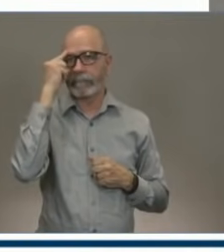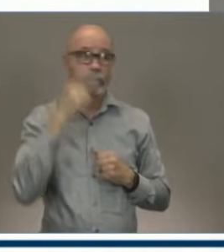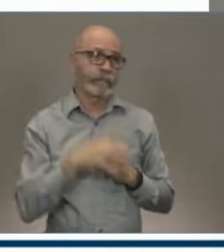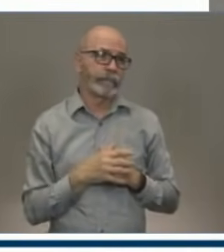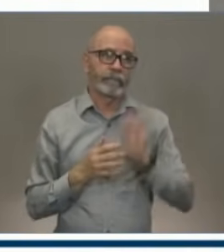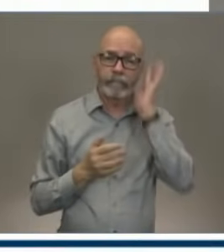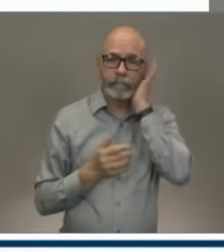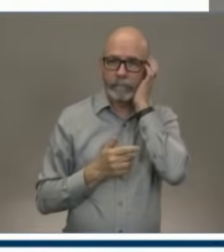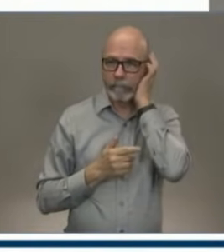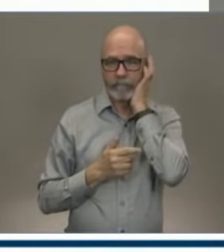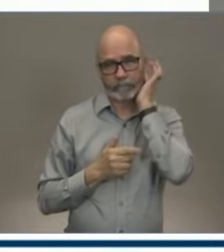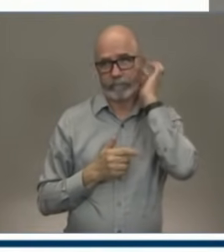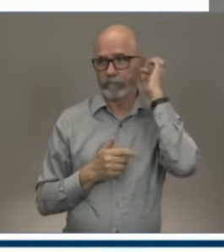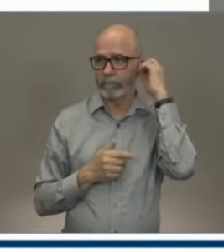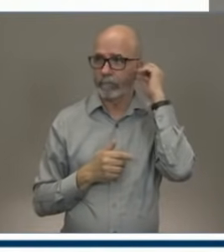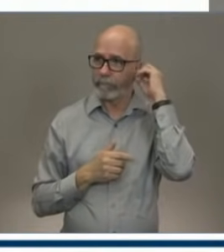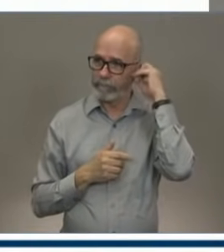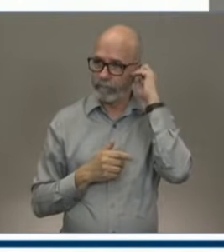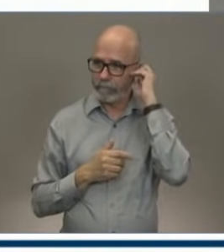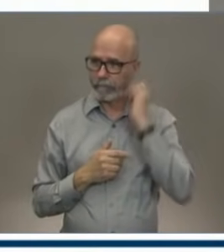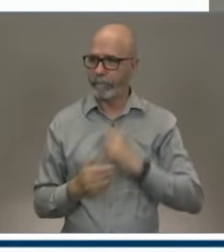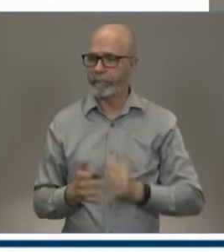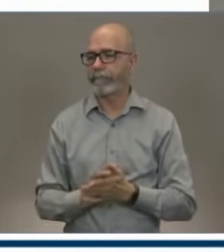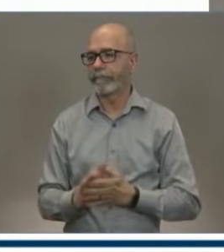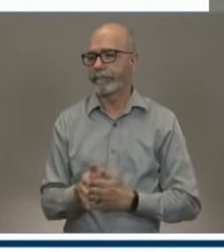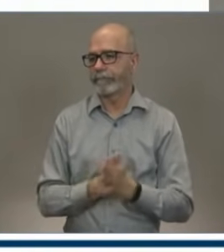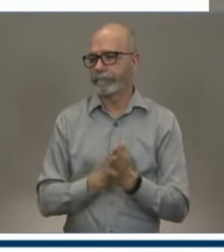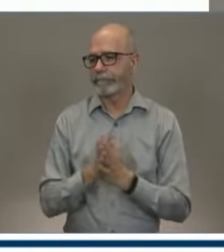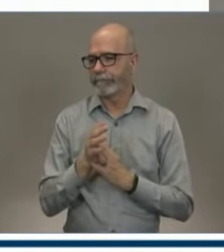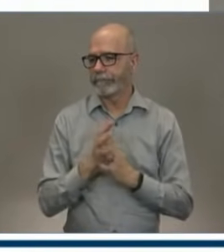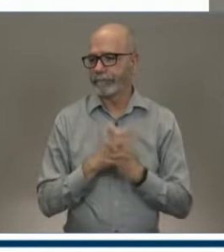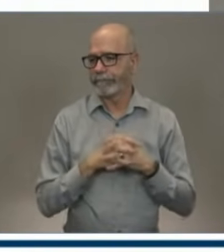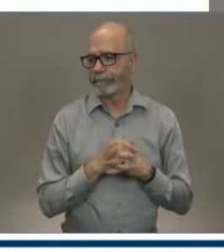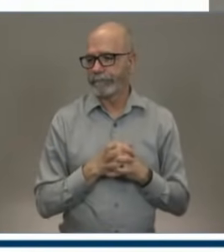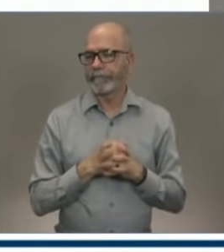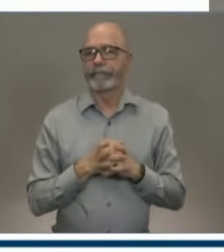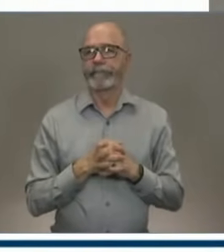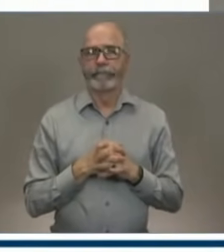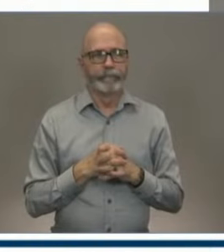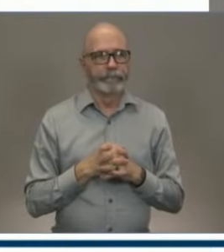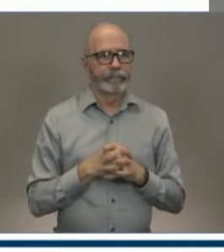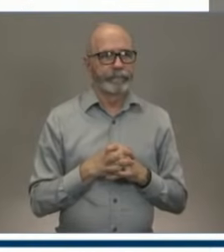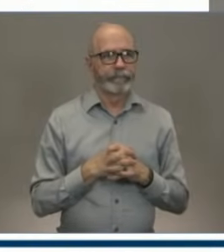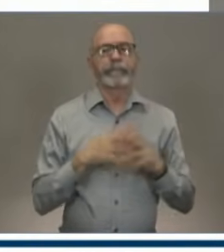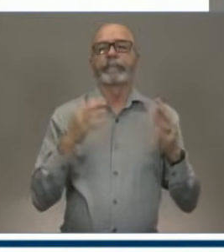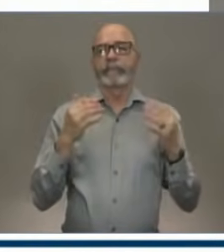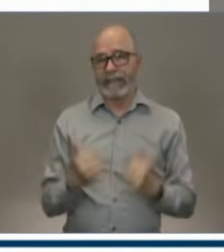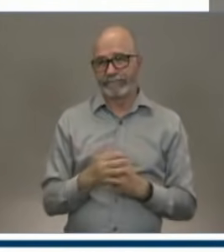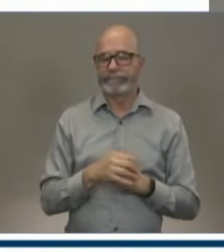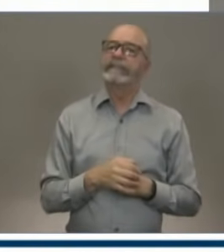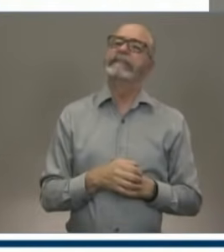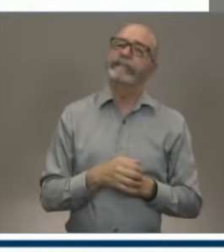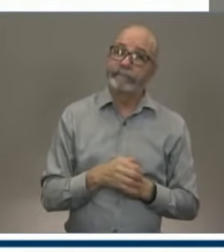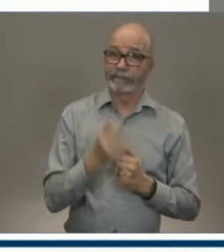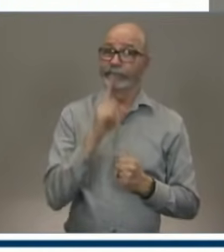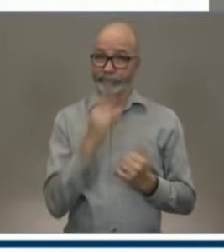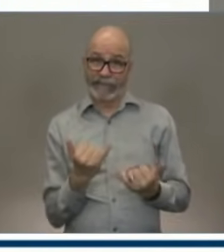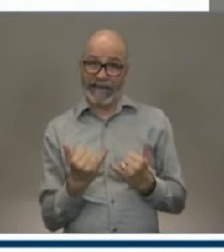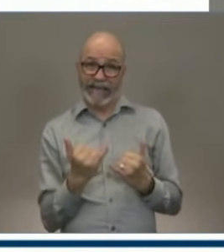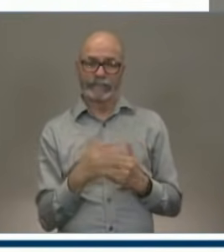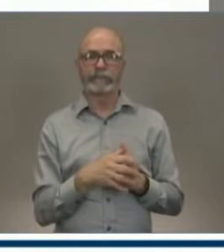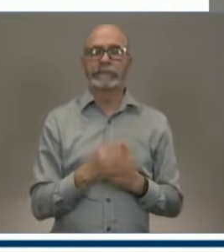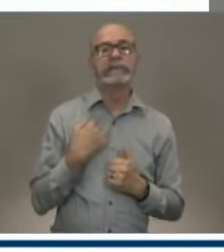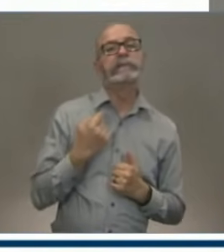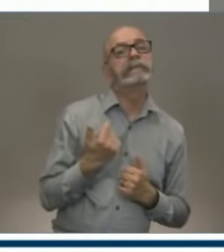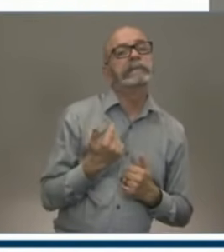So I want to end up by talking a little bit about some concerning things that have come my way in the last couple of days. So